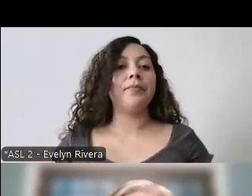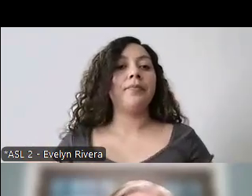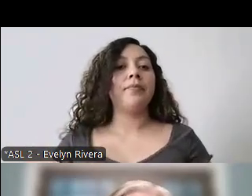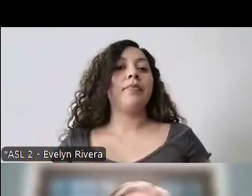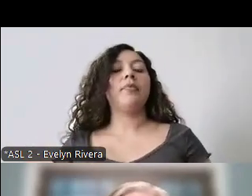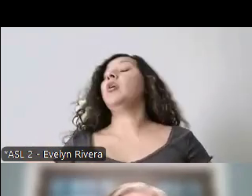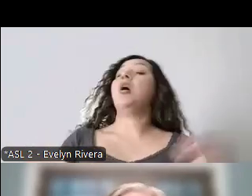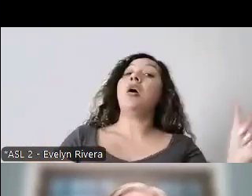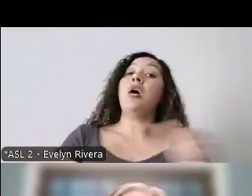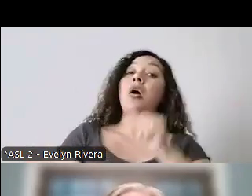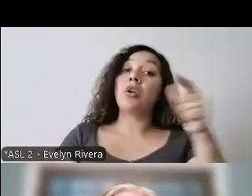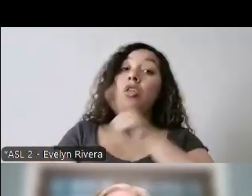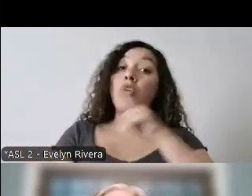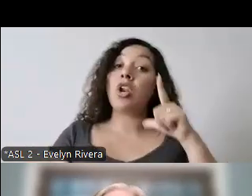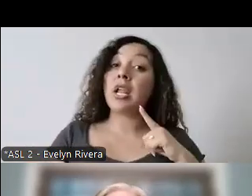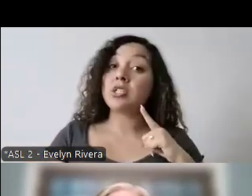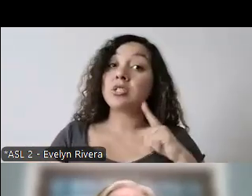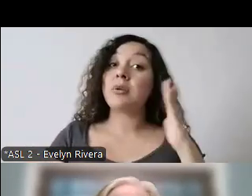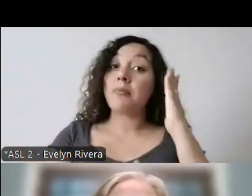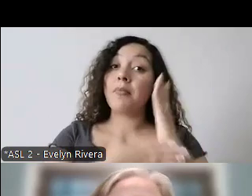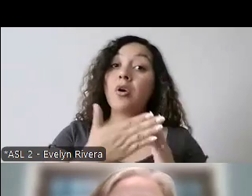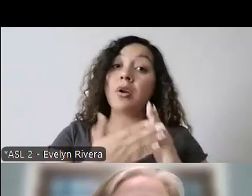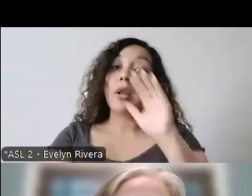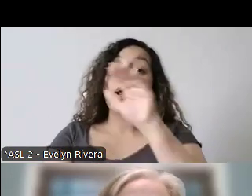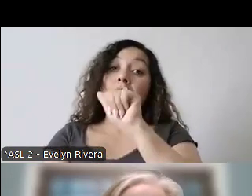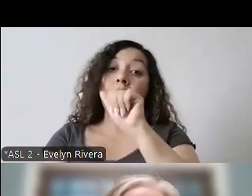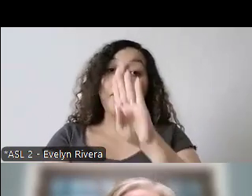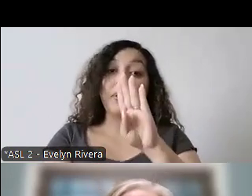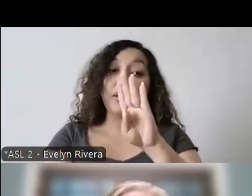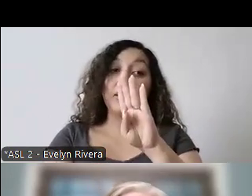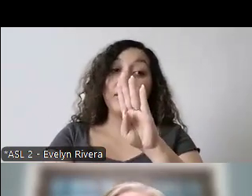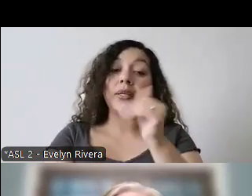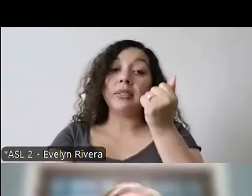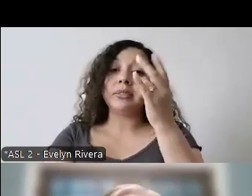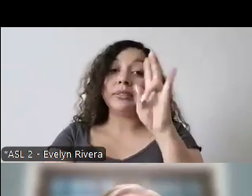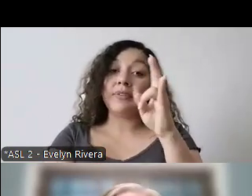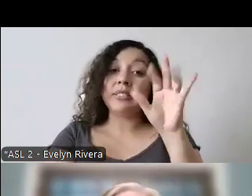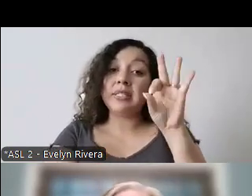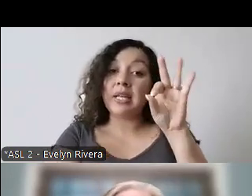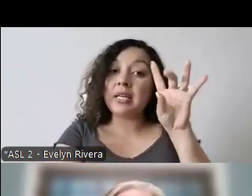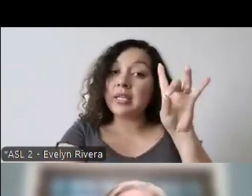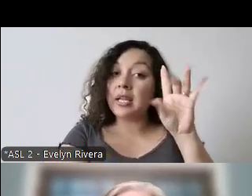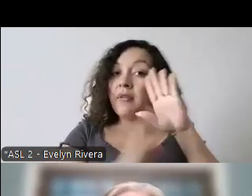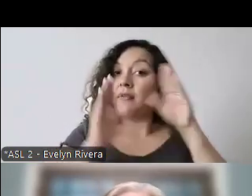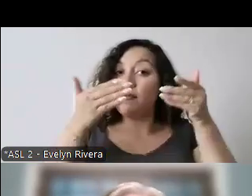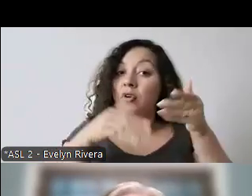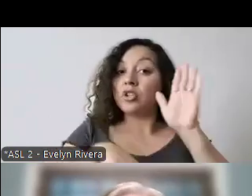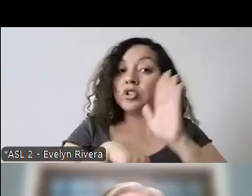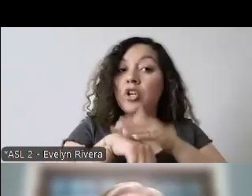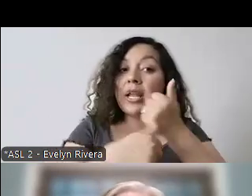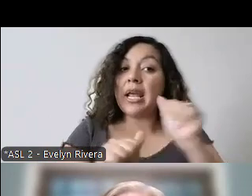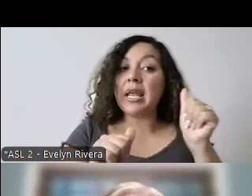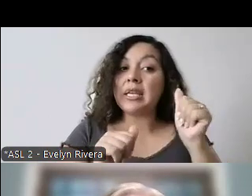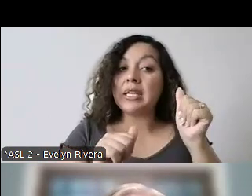Another piece of legislation, AB 1798, that's focused on trying to ensure that any genetic